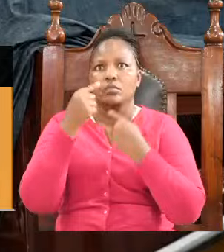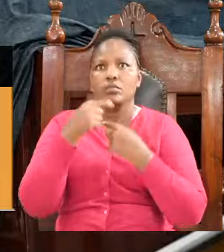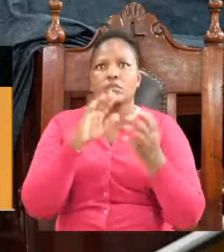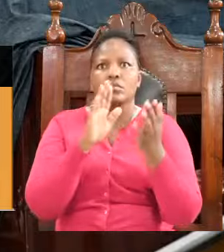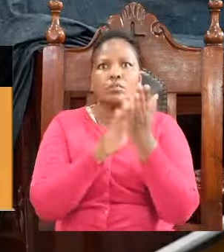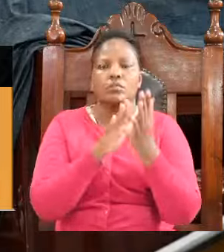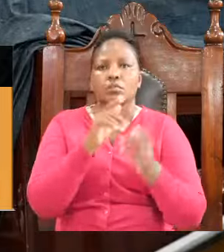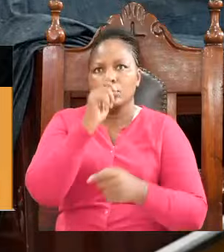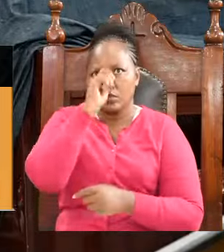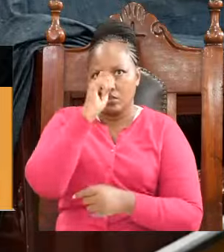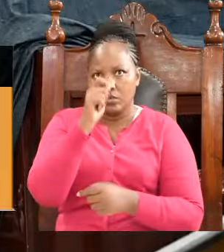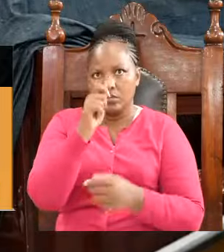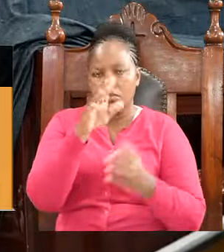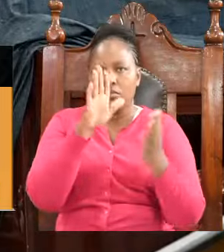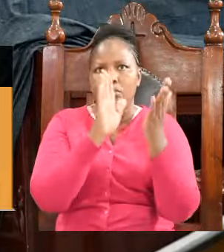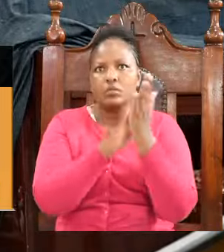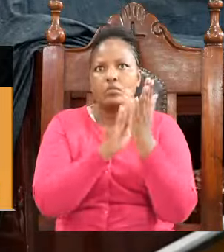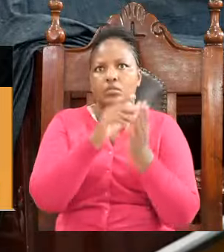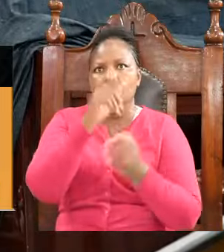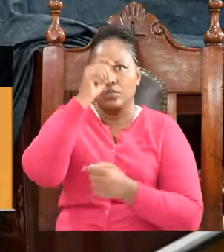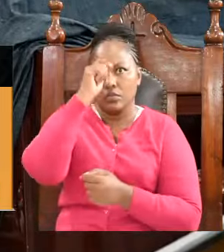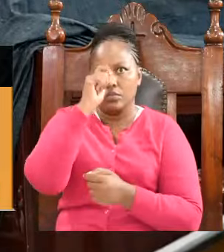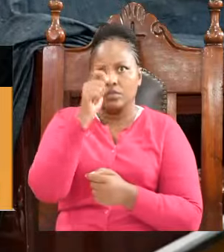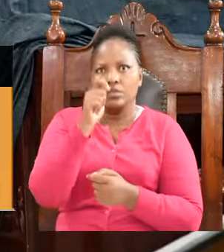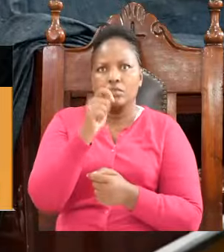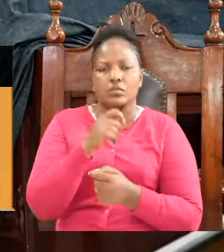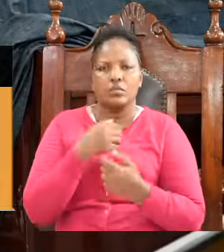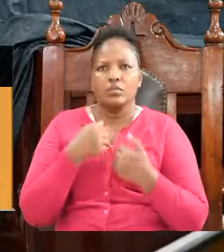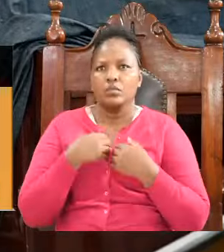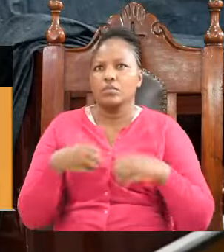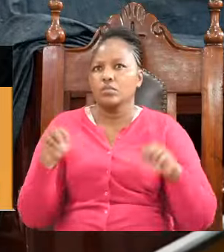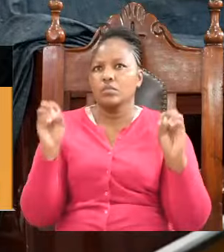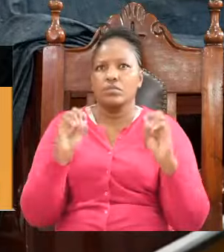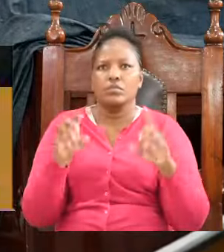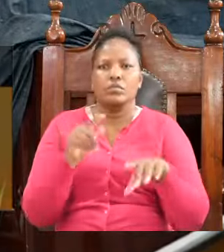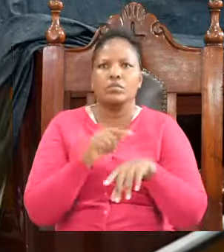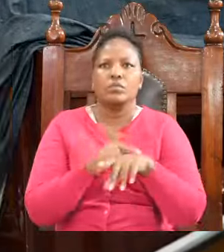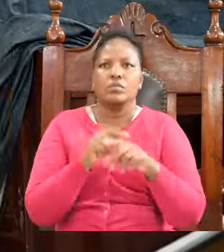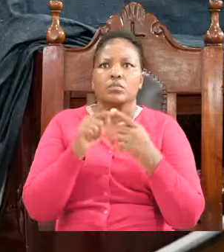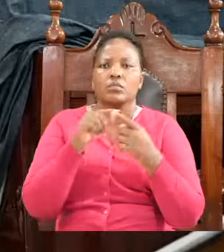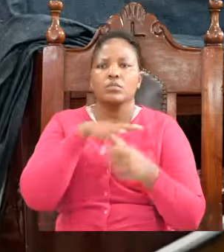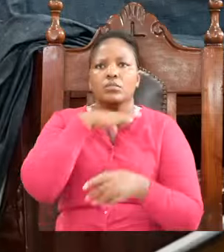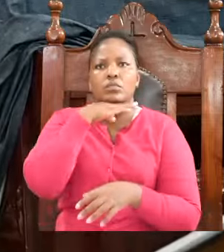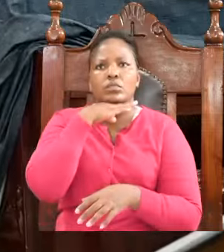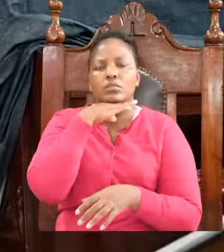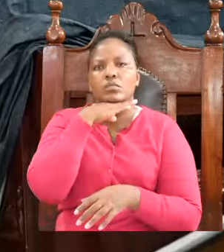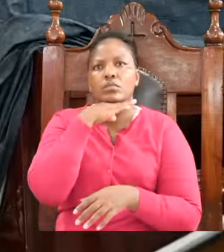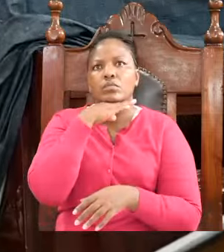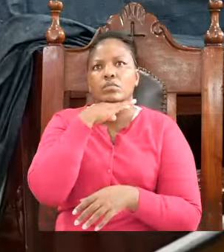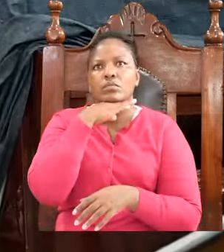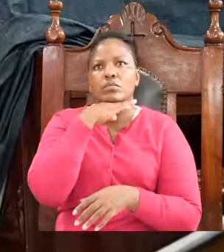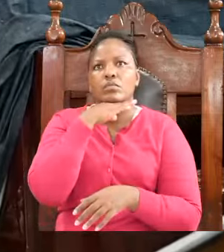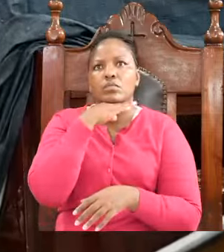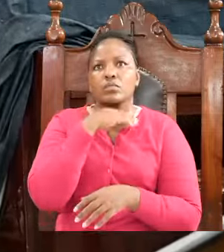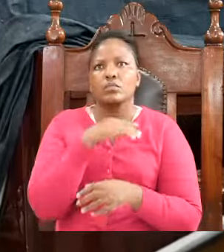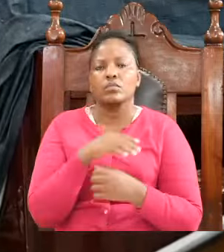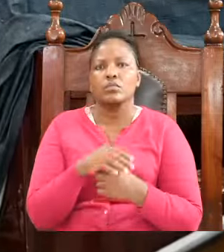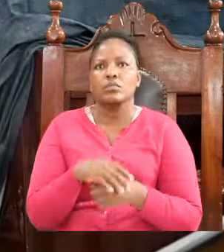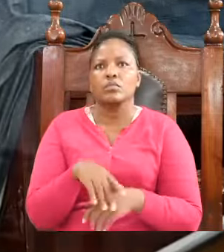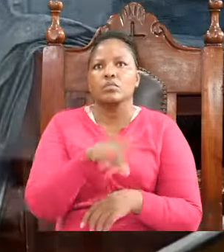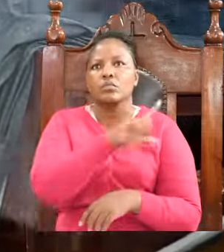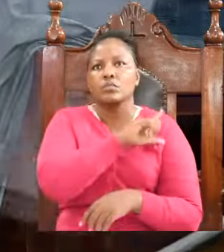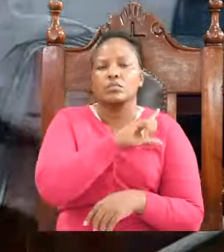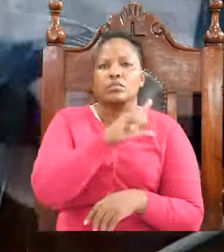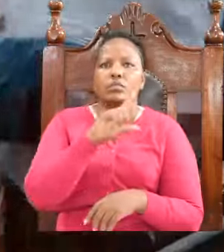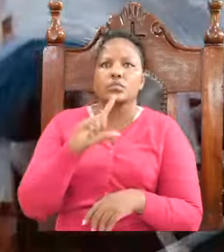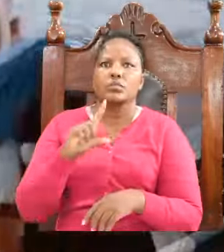and honor, glory and honor. And God time to die.